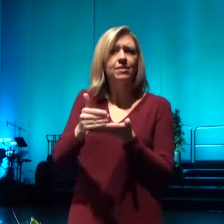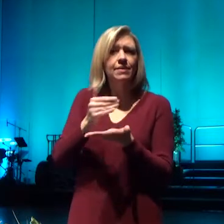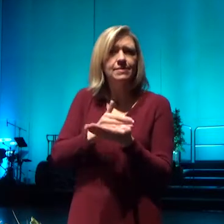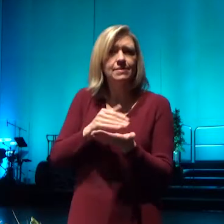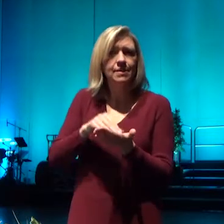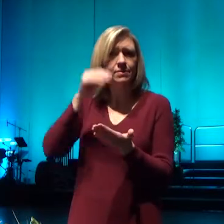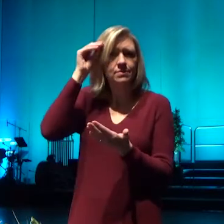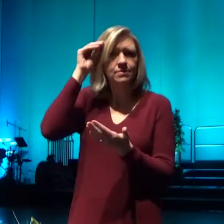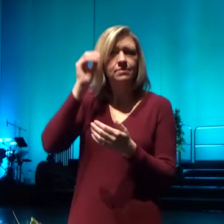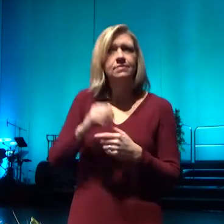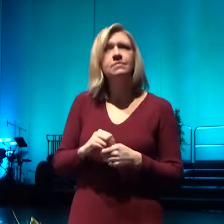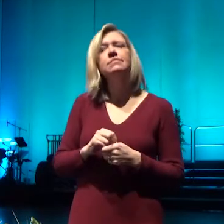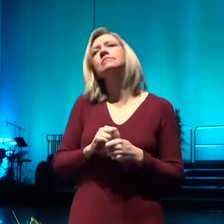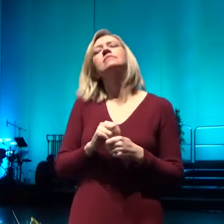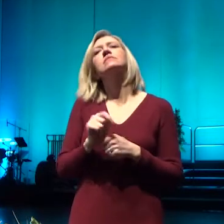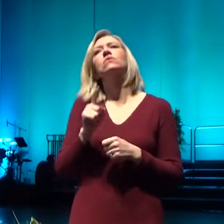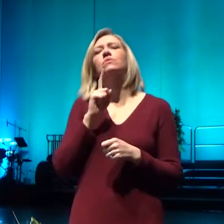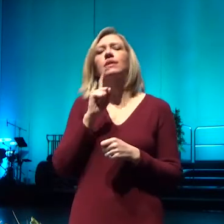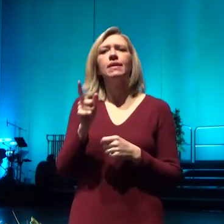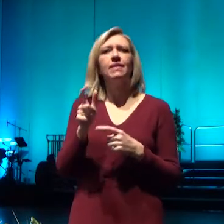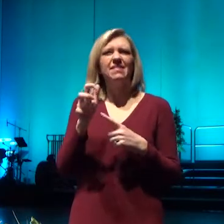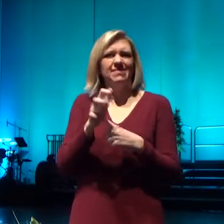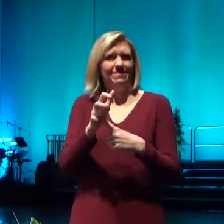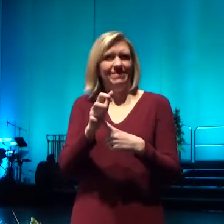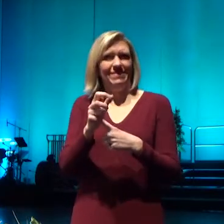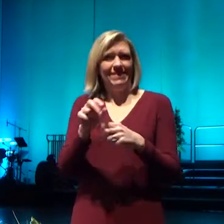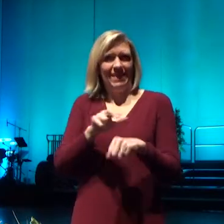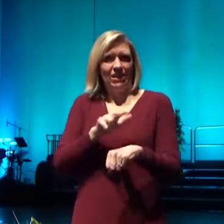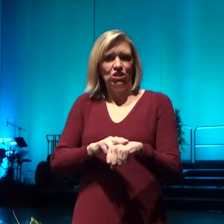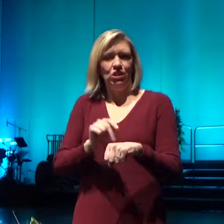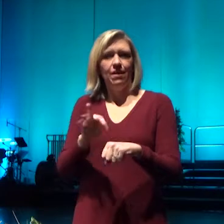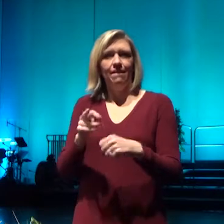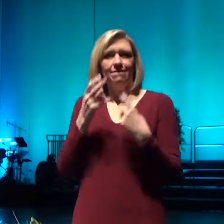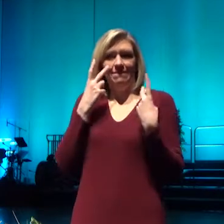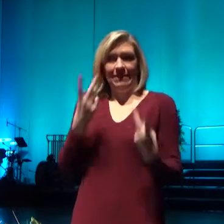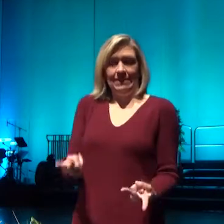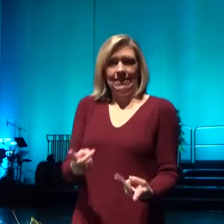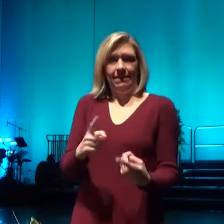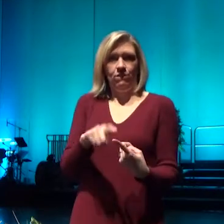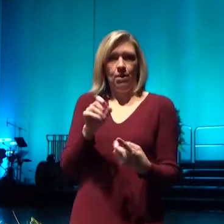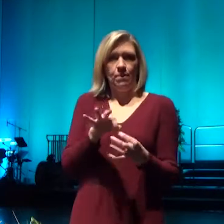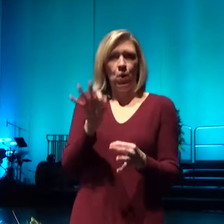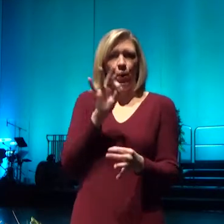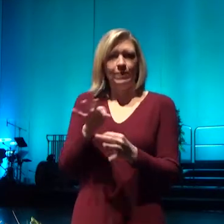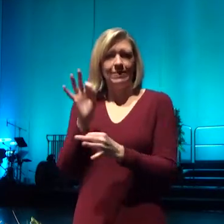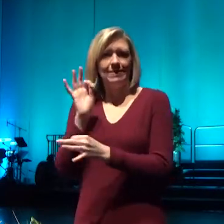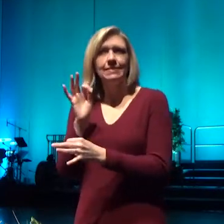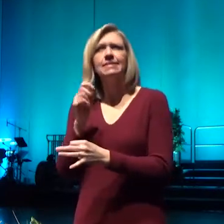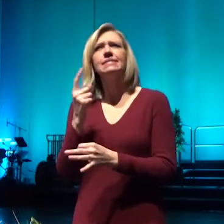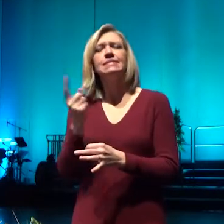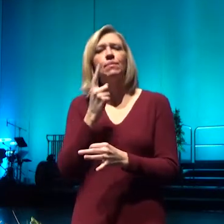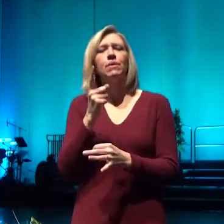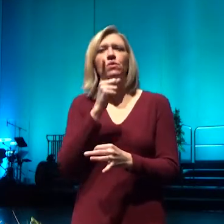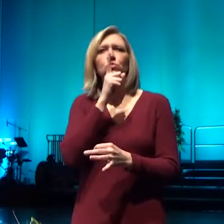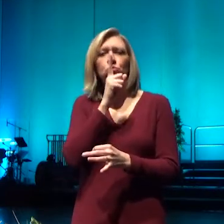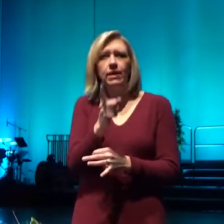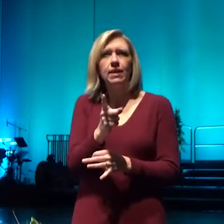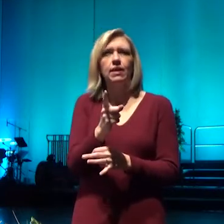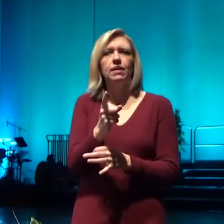teach. And so there's the fantastical nature of being visited by ghosts. But there's something very pragmatic